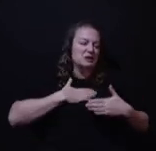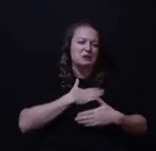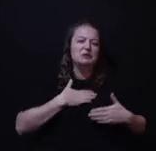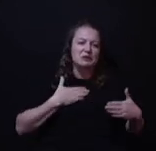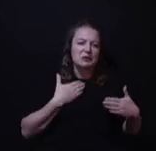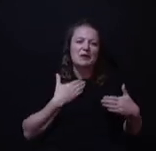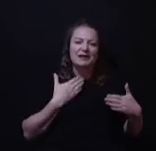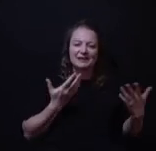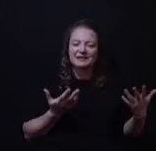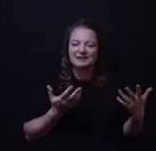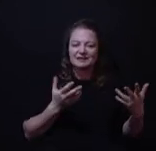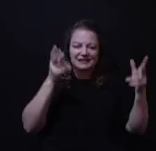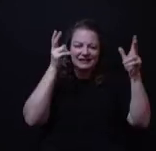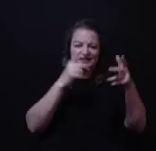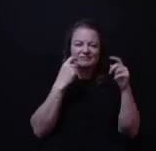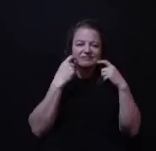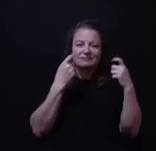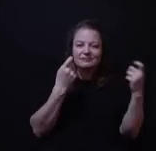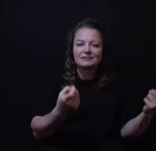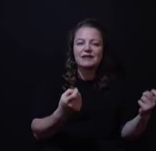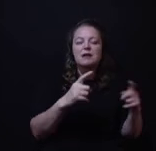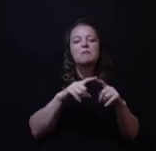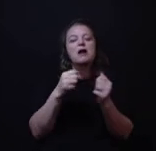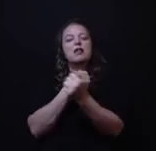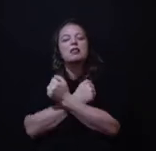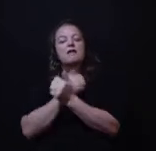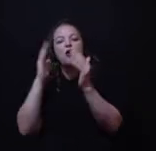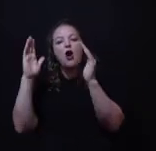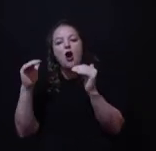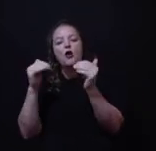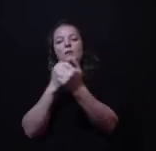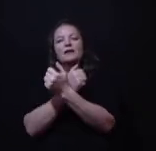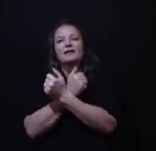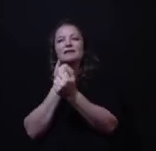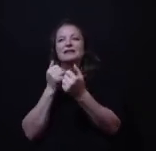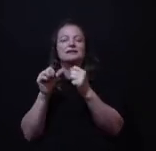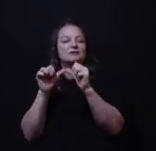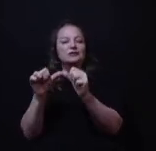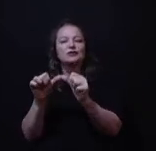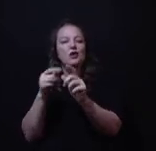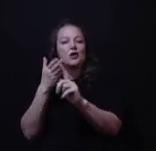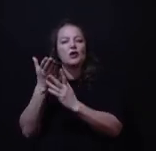all things, believes all things, hopes all things, endures all things.